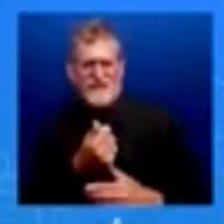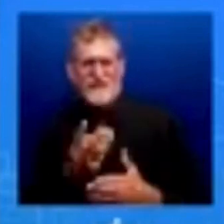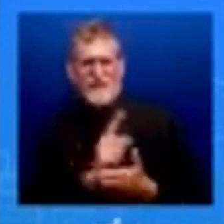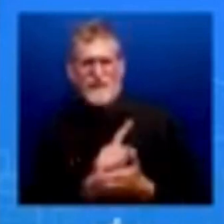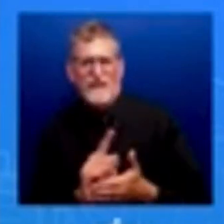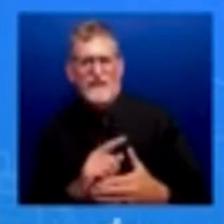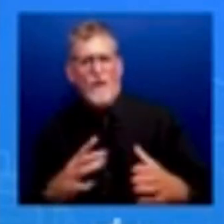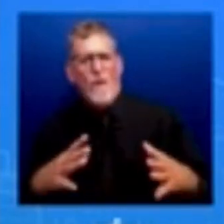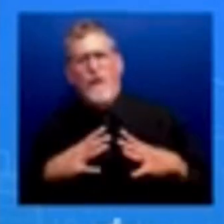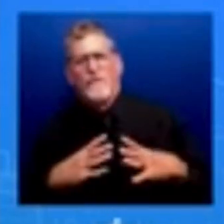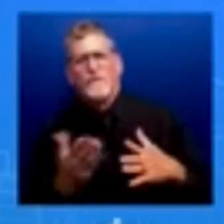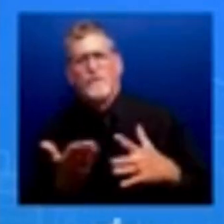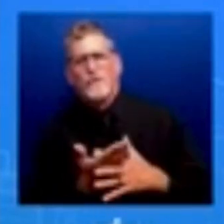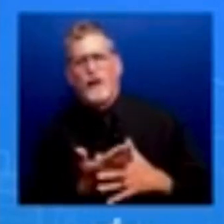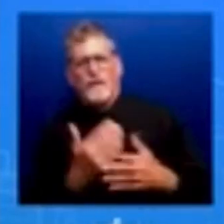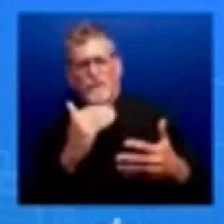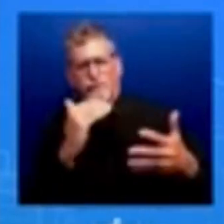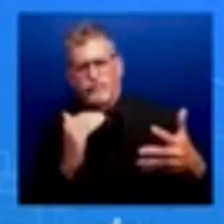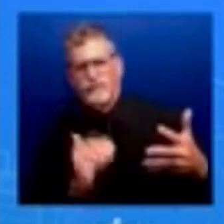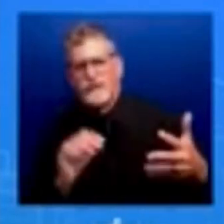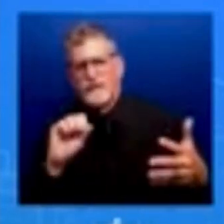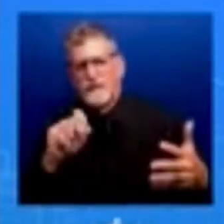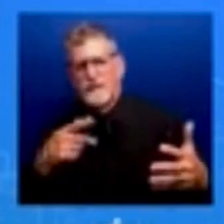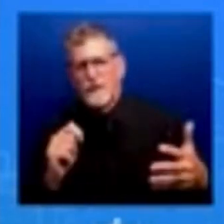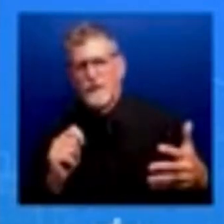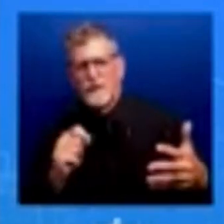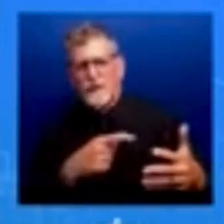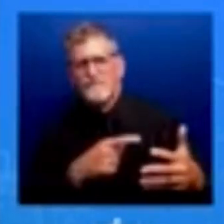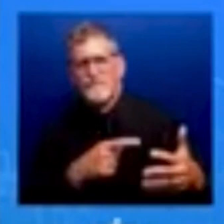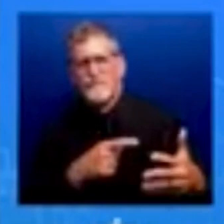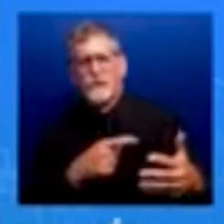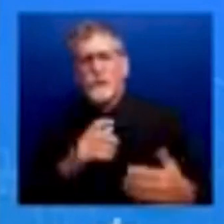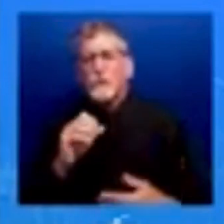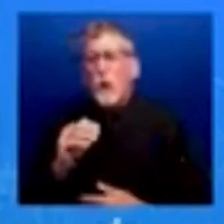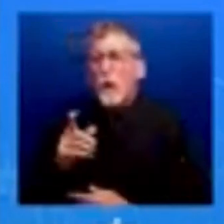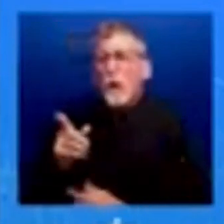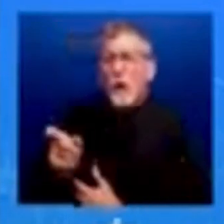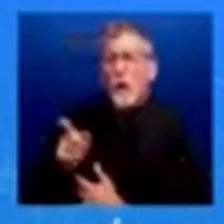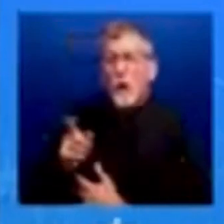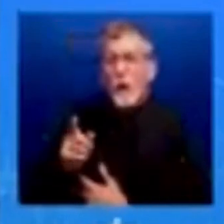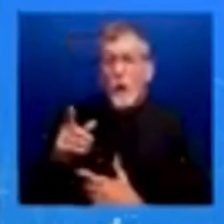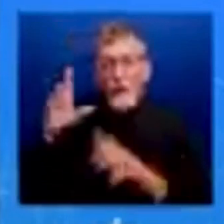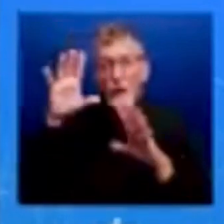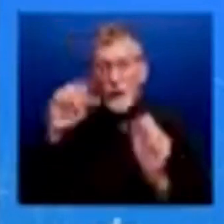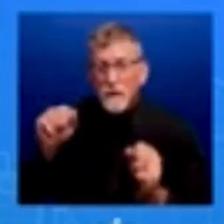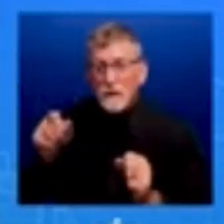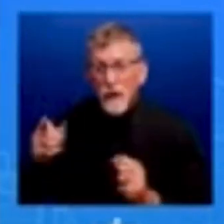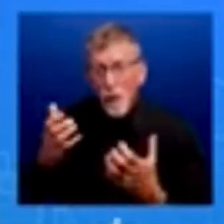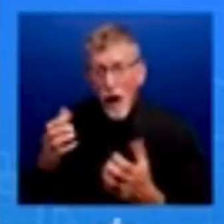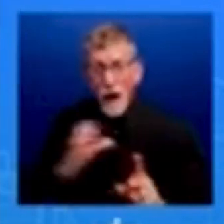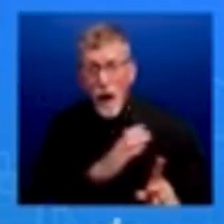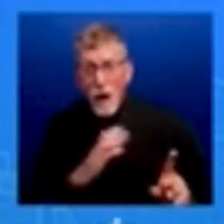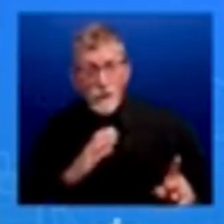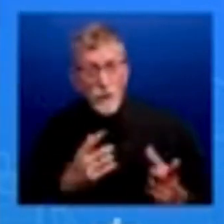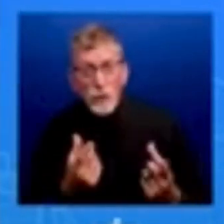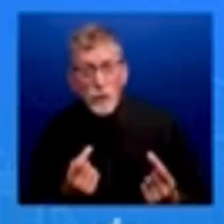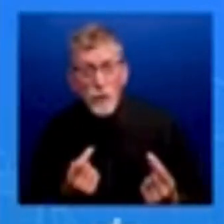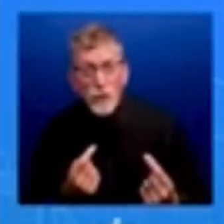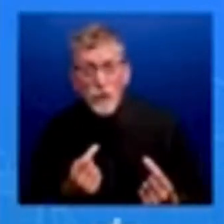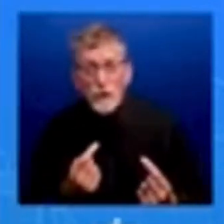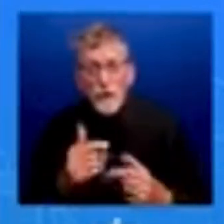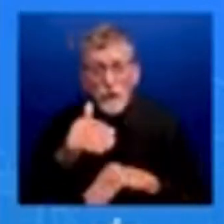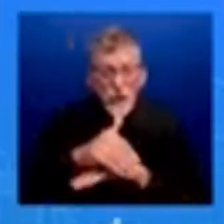would the president like to see Congress do before it wraps up, possibly very late tonight or maybe tomorrow? So